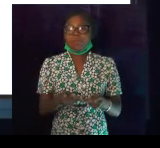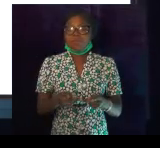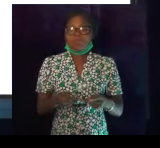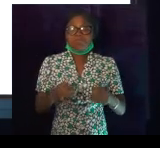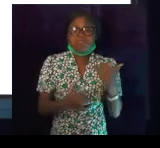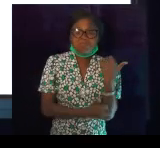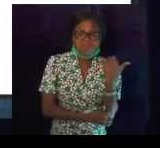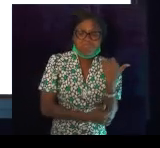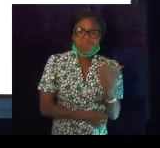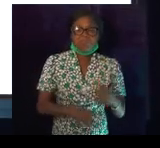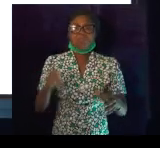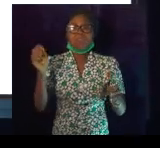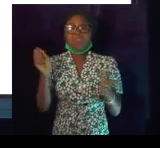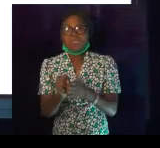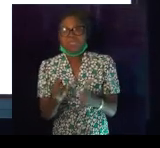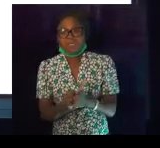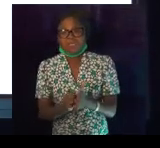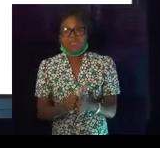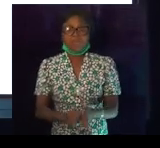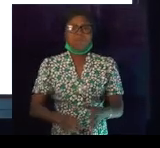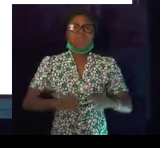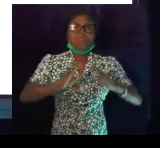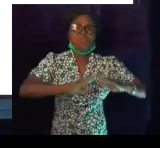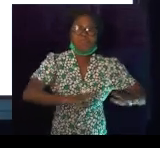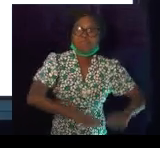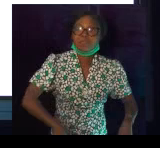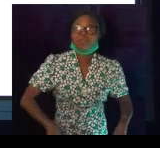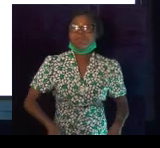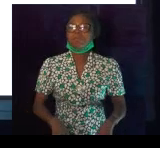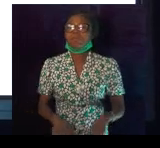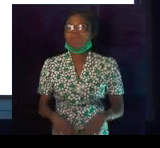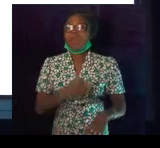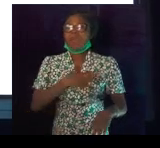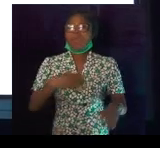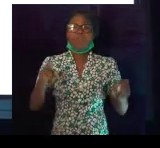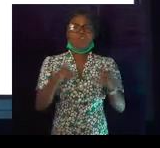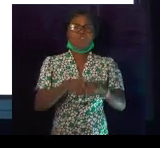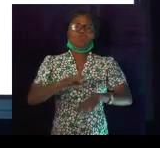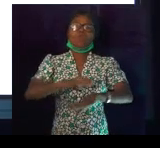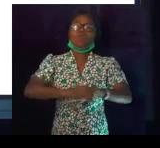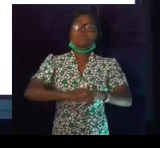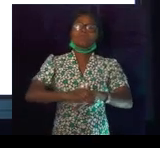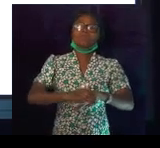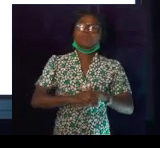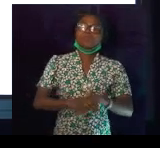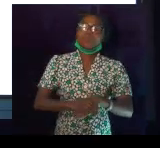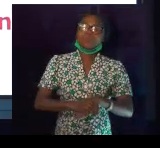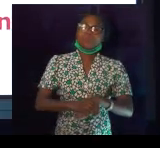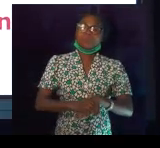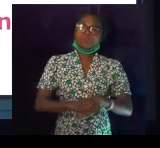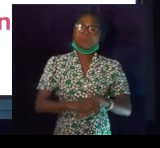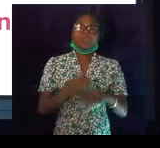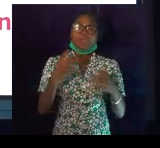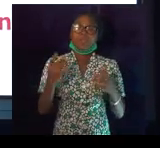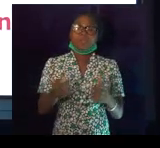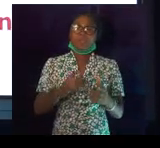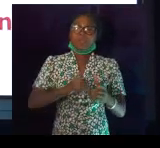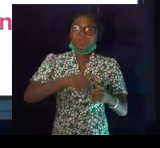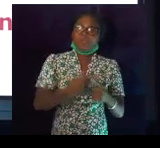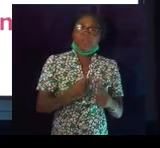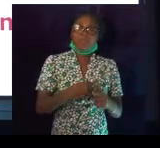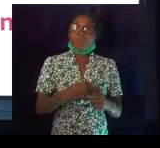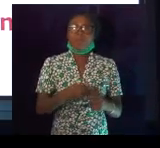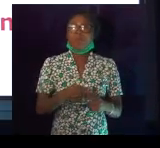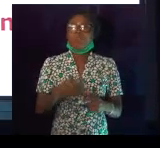like countries, states, cities, and so on and so forth.